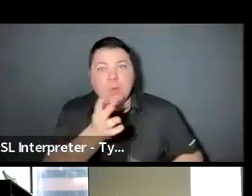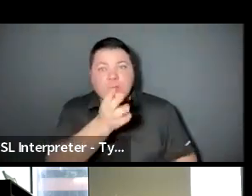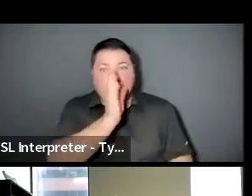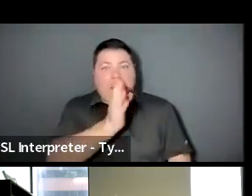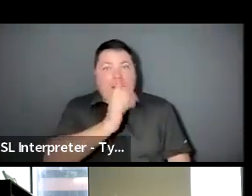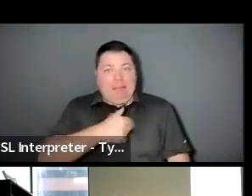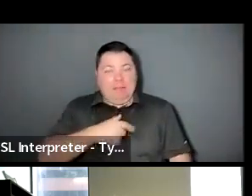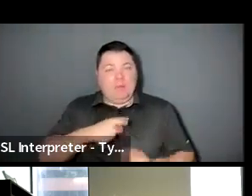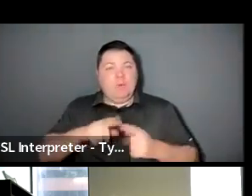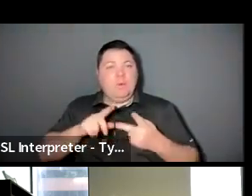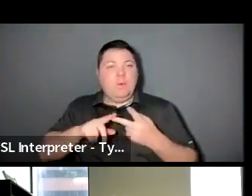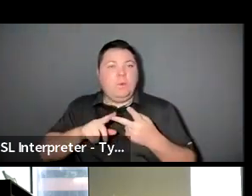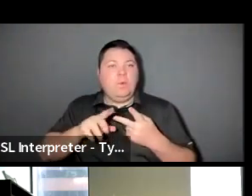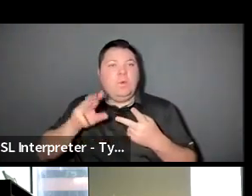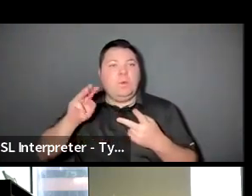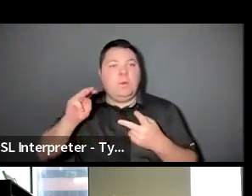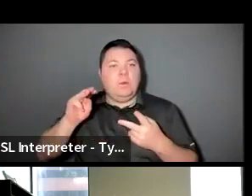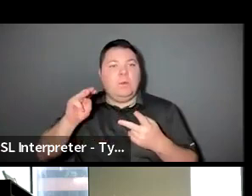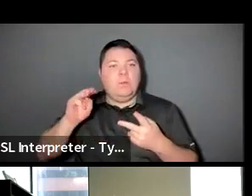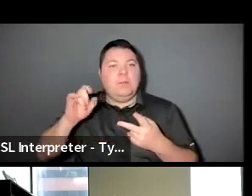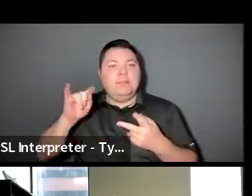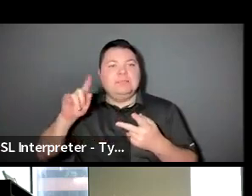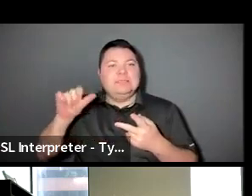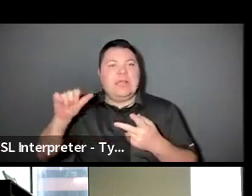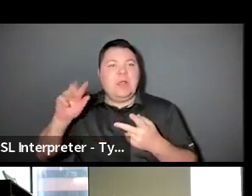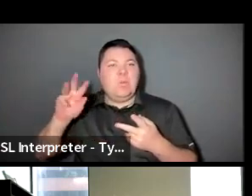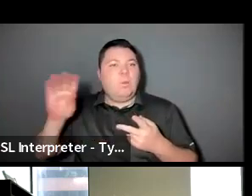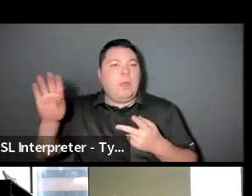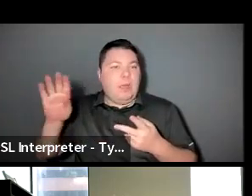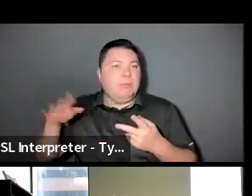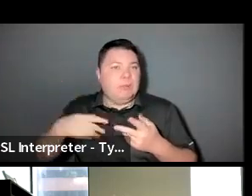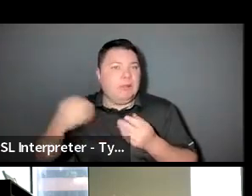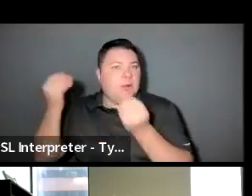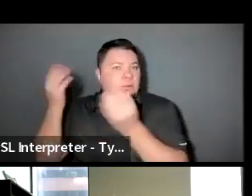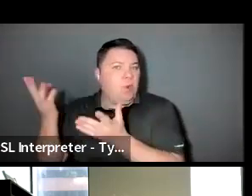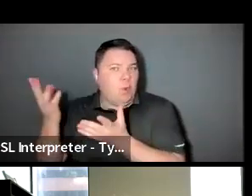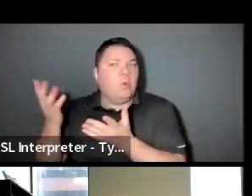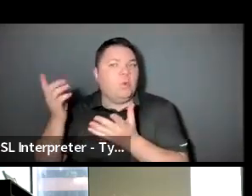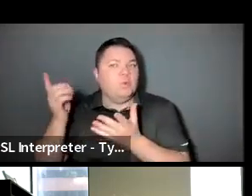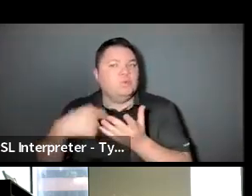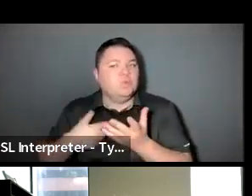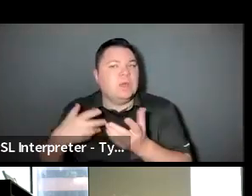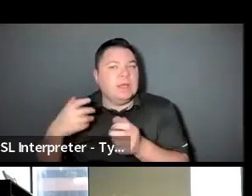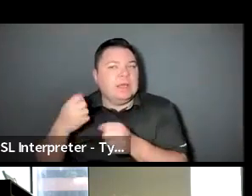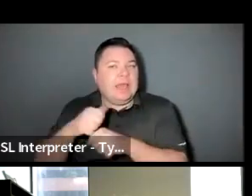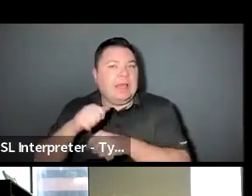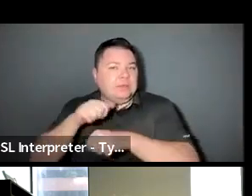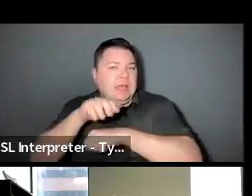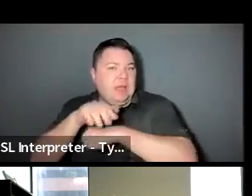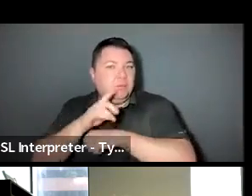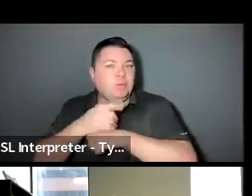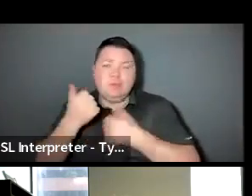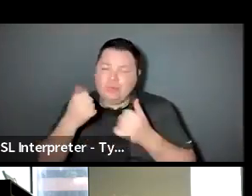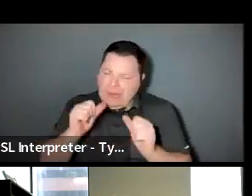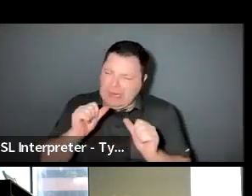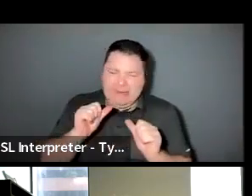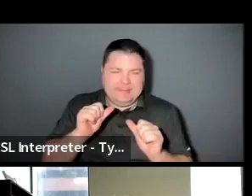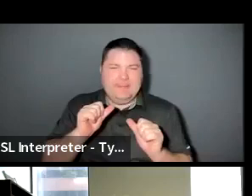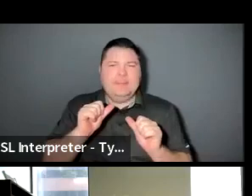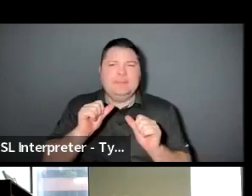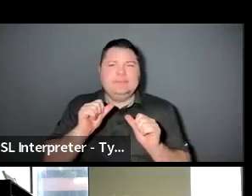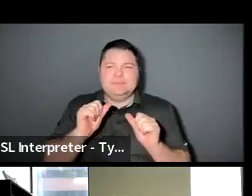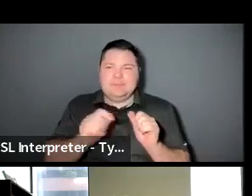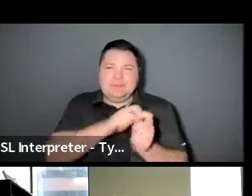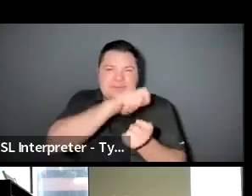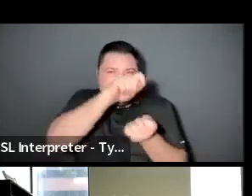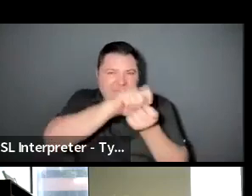Melissa Webb, so that we can make sure that you get those, we greatly appreciate it. We try to be very